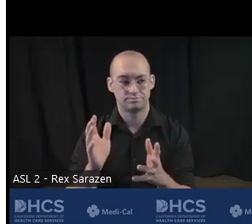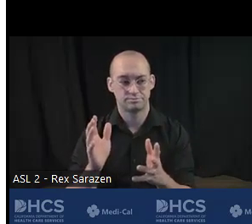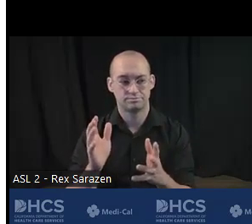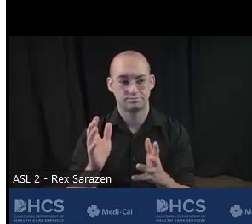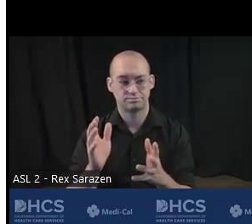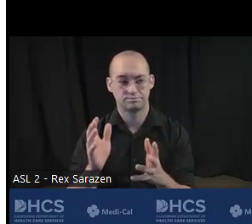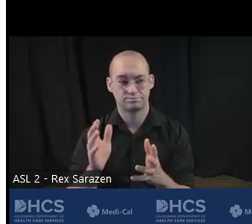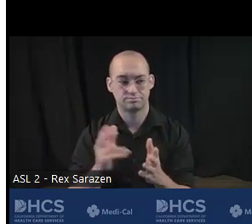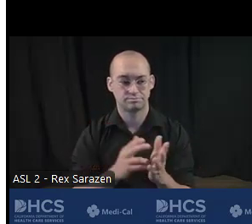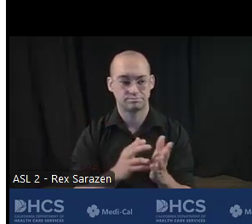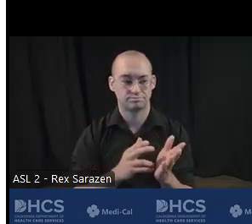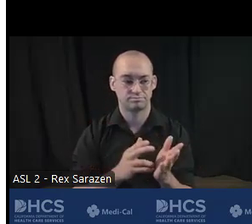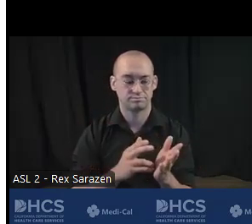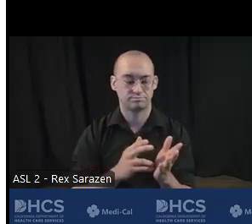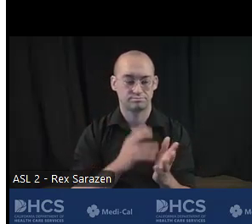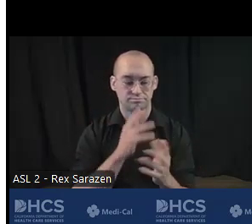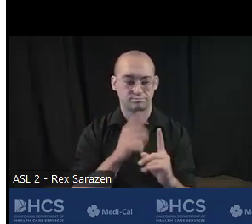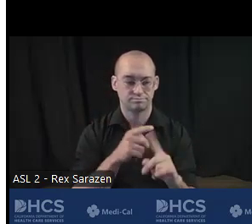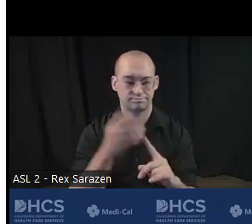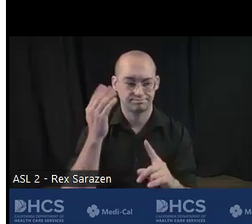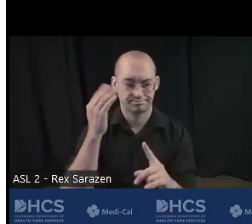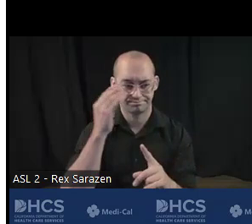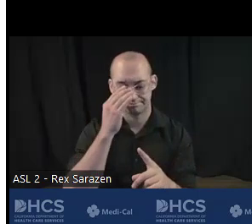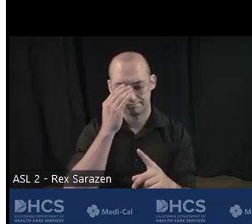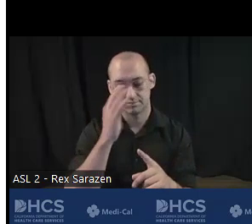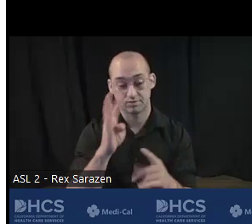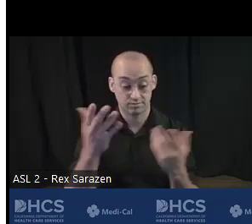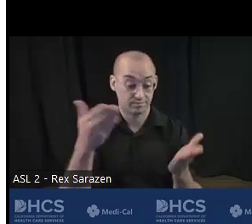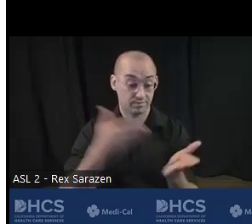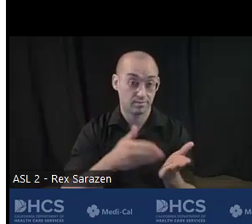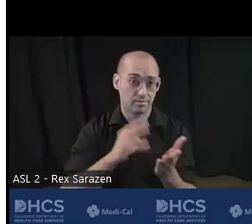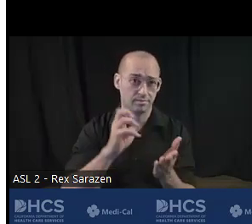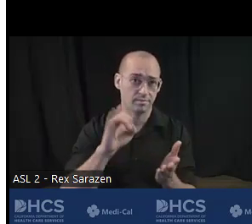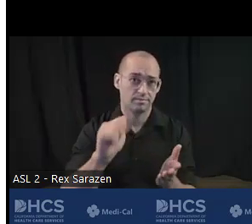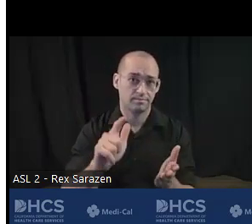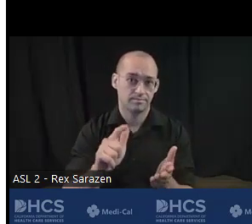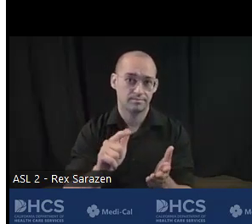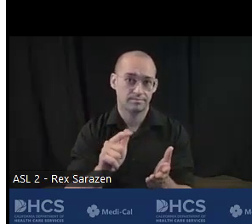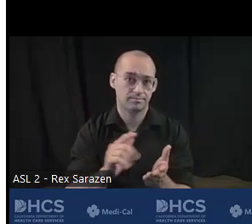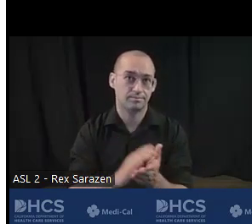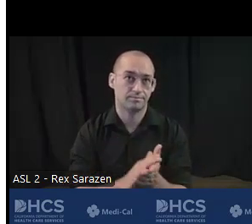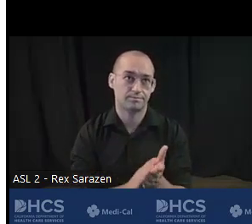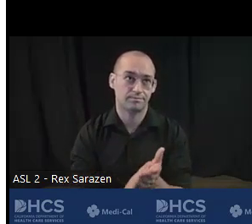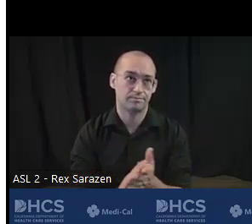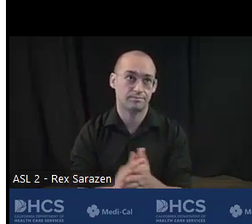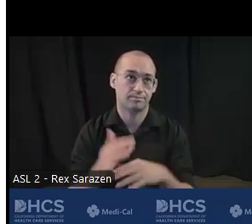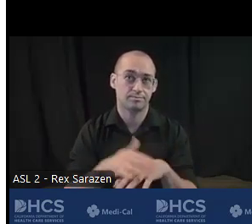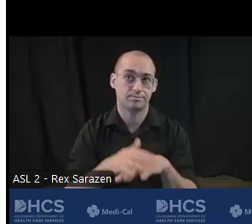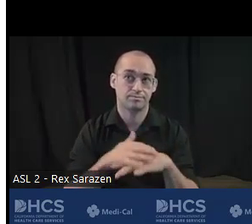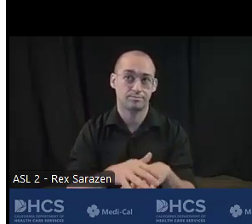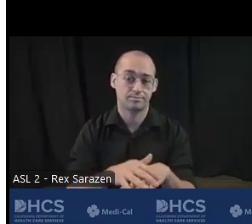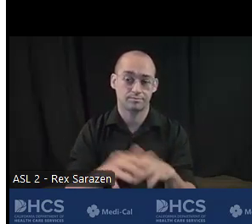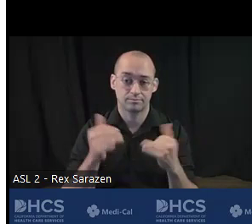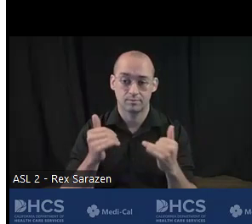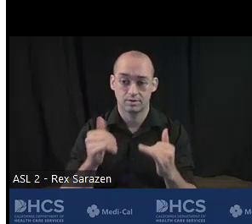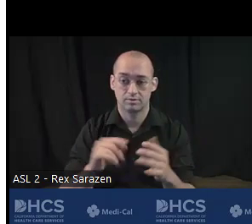Again, as we discussed earlier, 4 of the existing Medi-Cal HCBS programs are planned for managed care integration. Currently, there are key